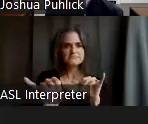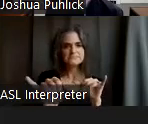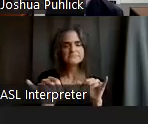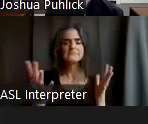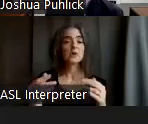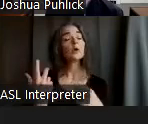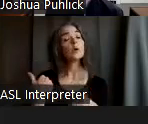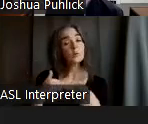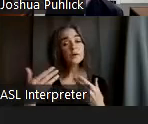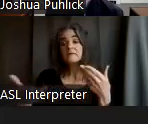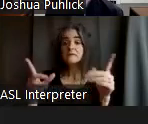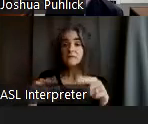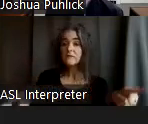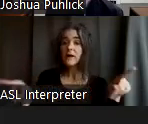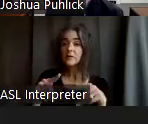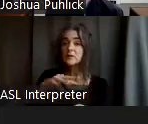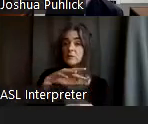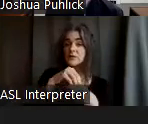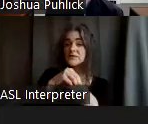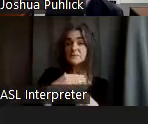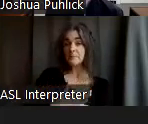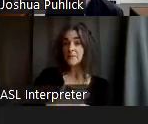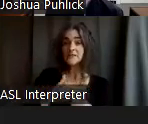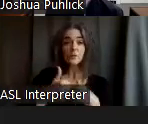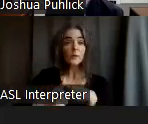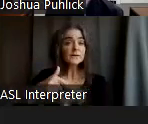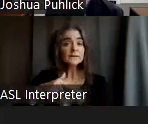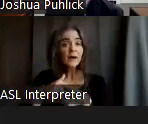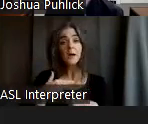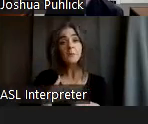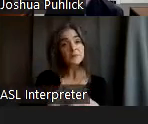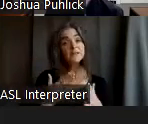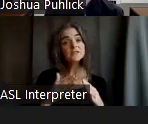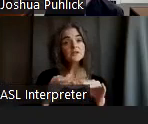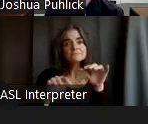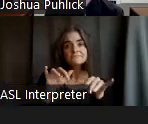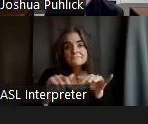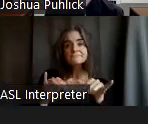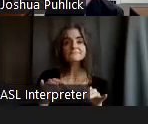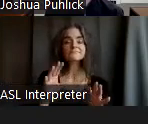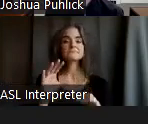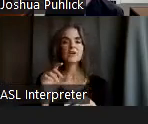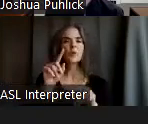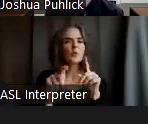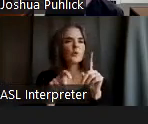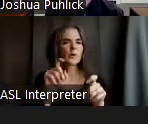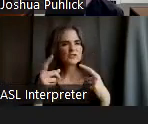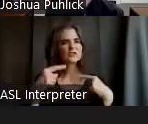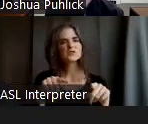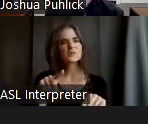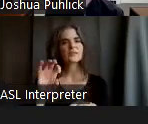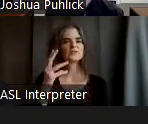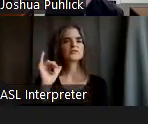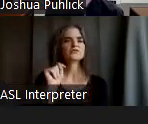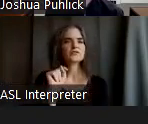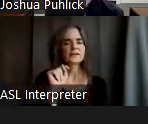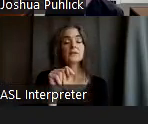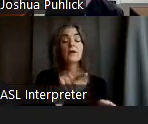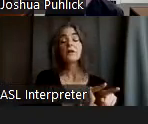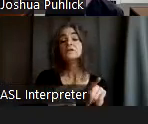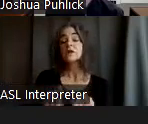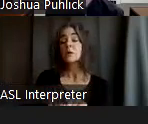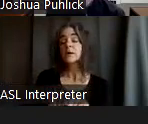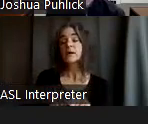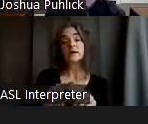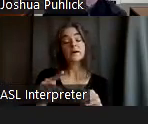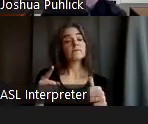want you to participate. So please, at any time during the webinar, post questions into the chat. So to submit a question, first click